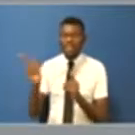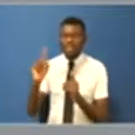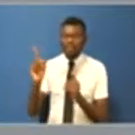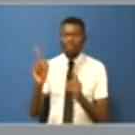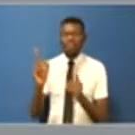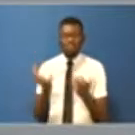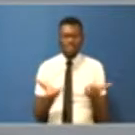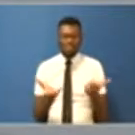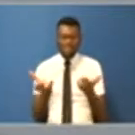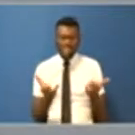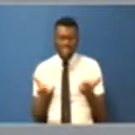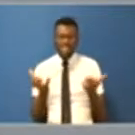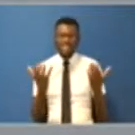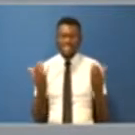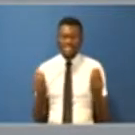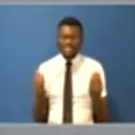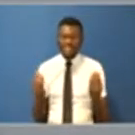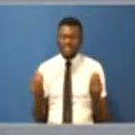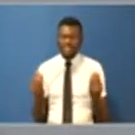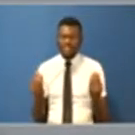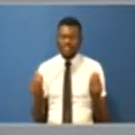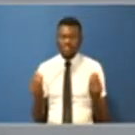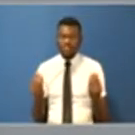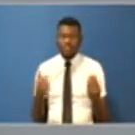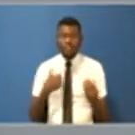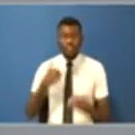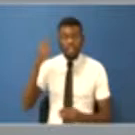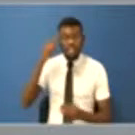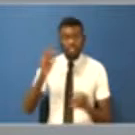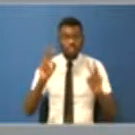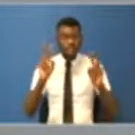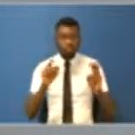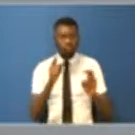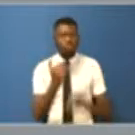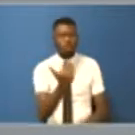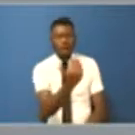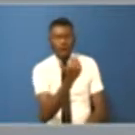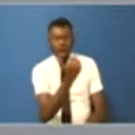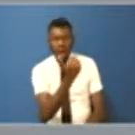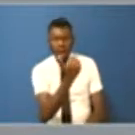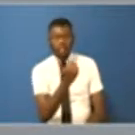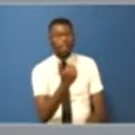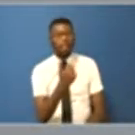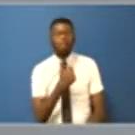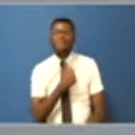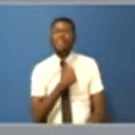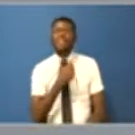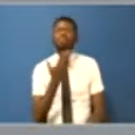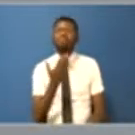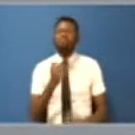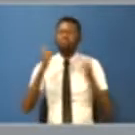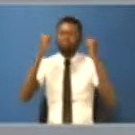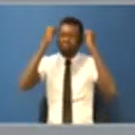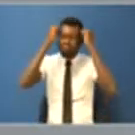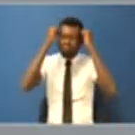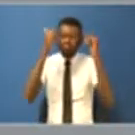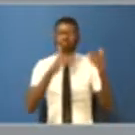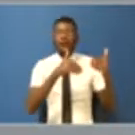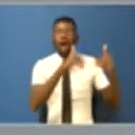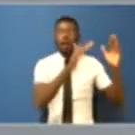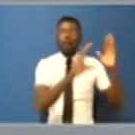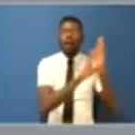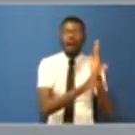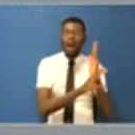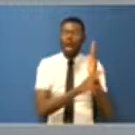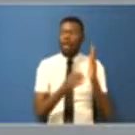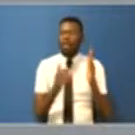business friendly i think the issue you're asking you've been outside the country how are you going to relate with nairobians